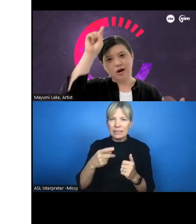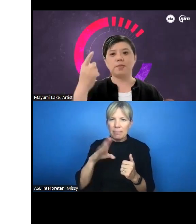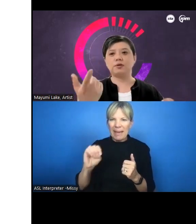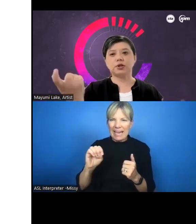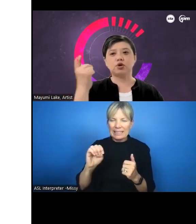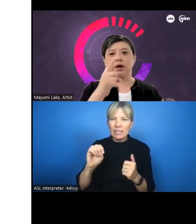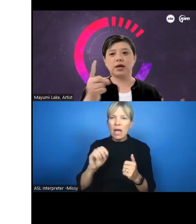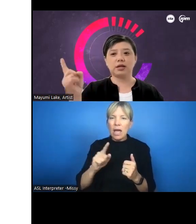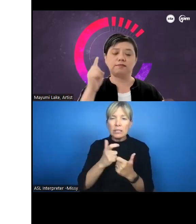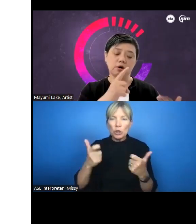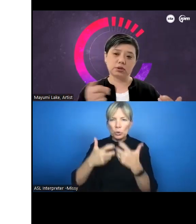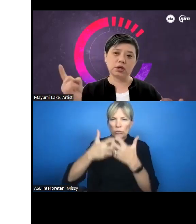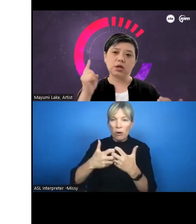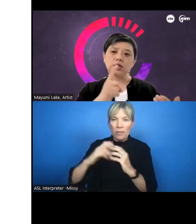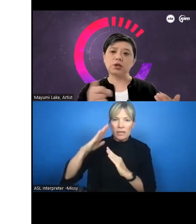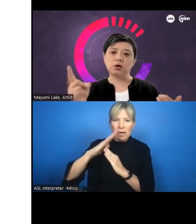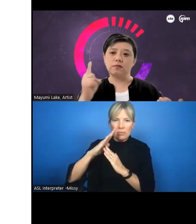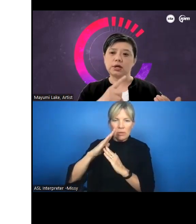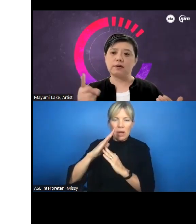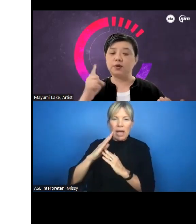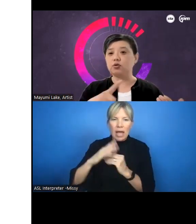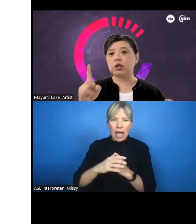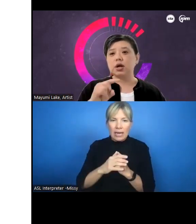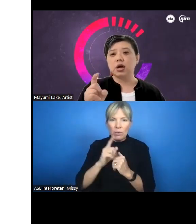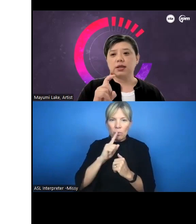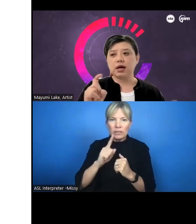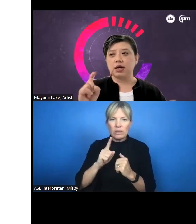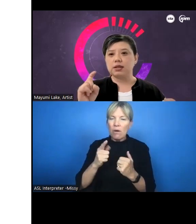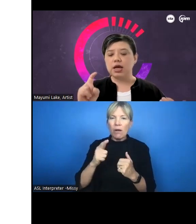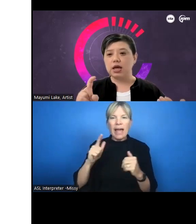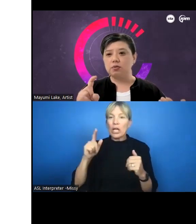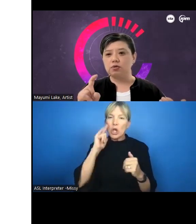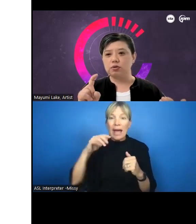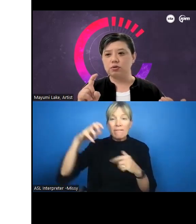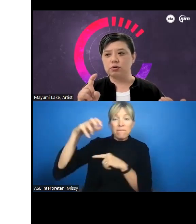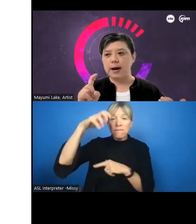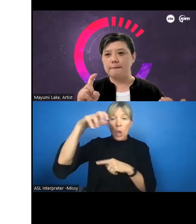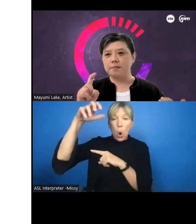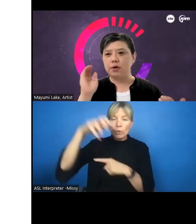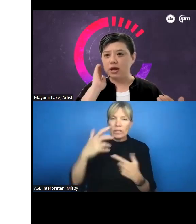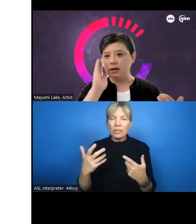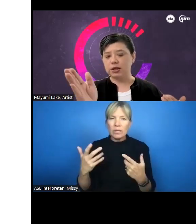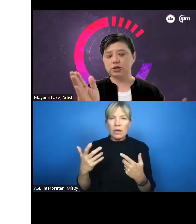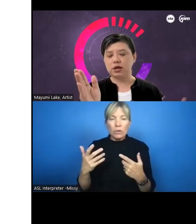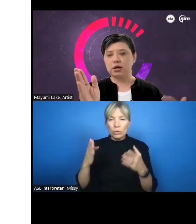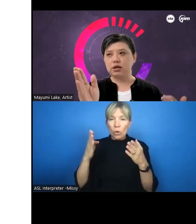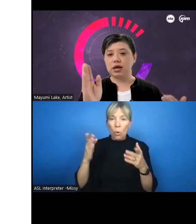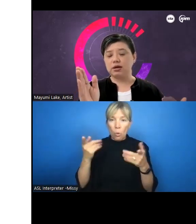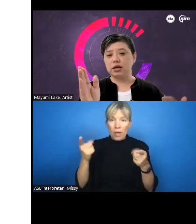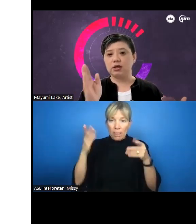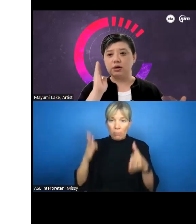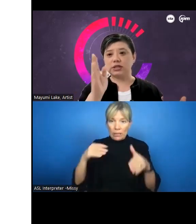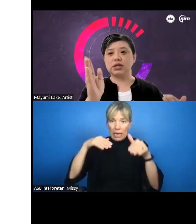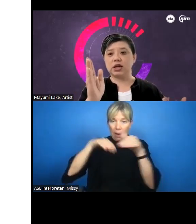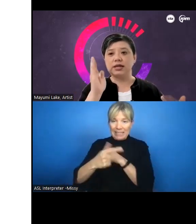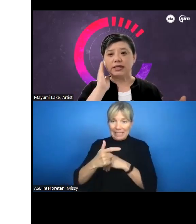the top, it was quietly float. So for the viewer, that they will, when they come into the